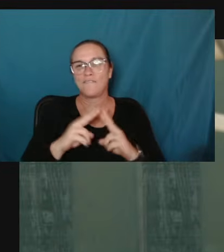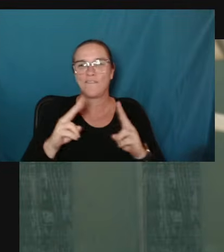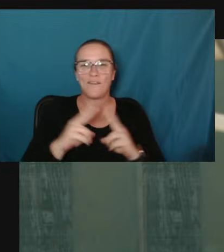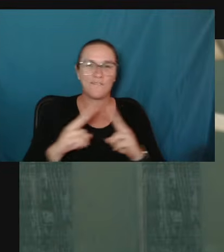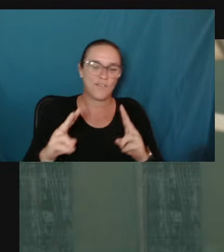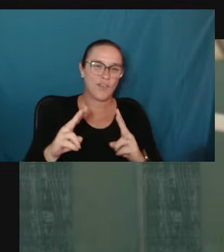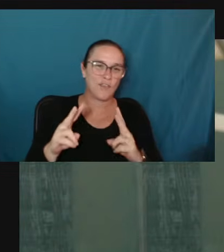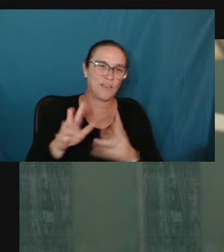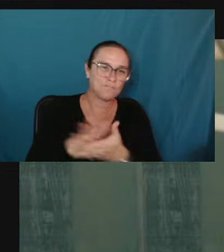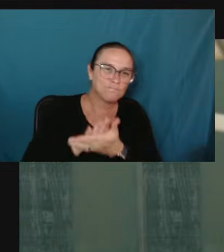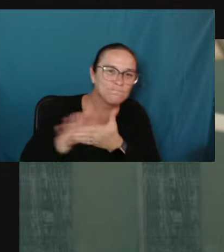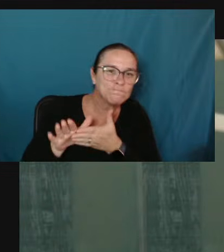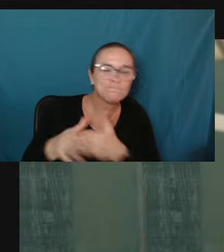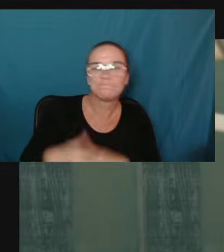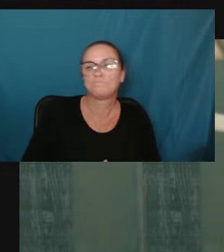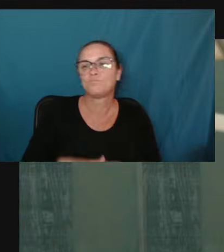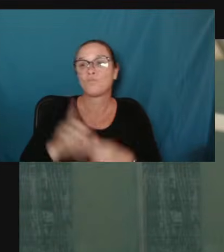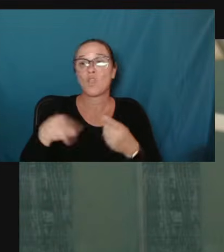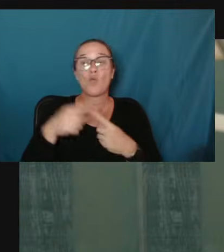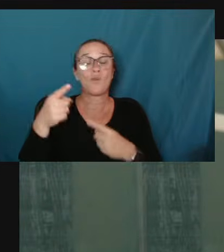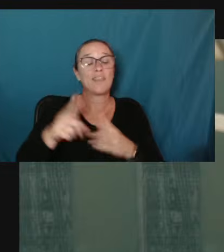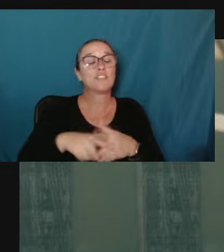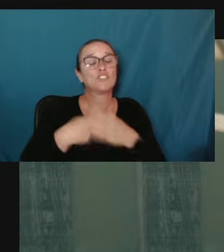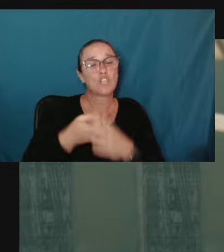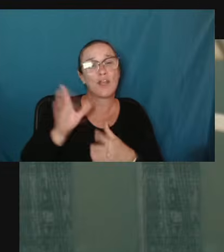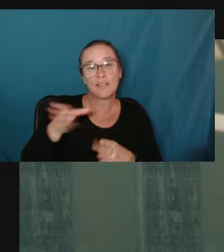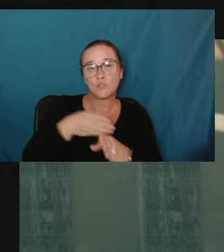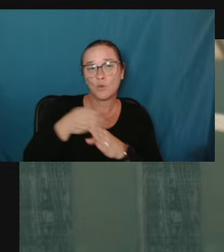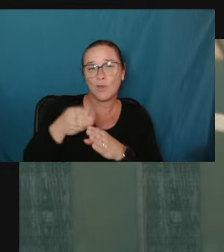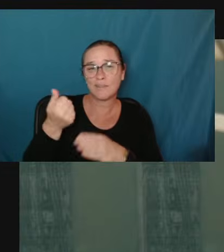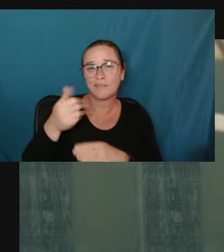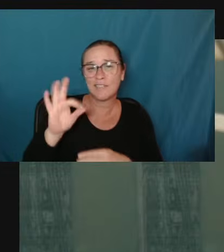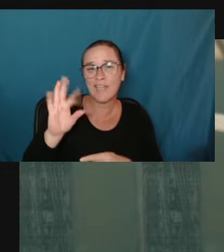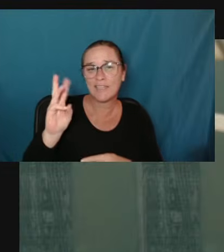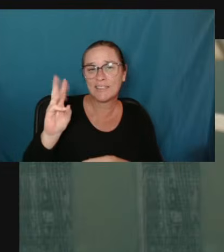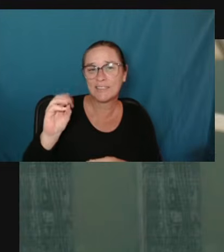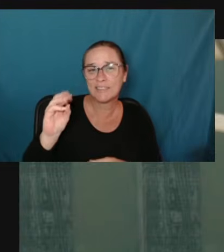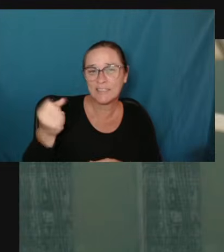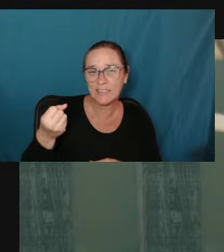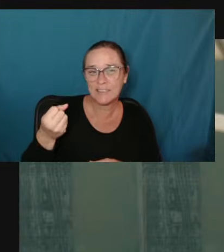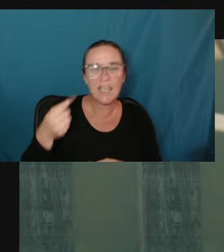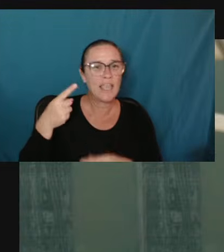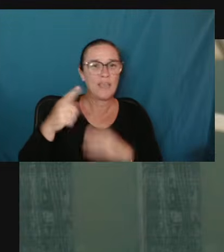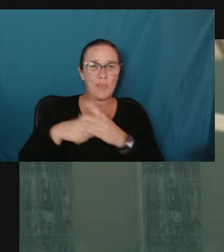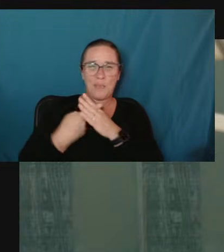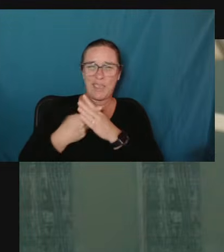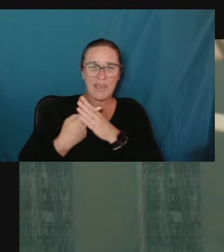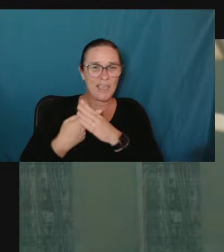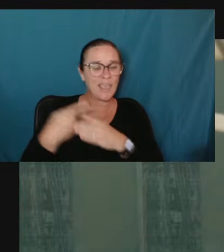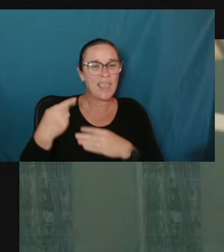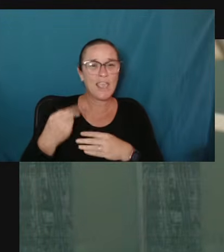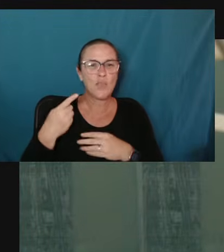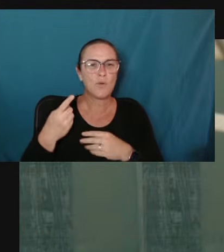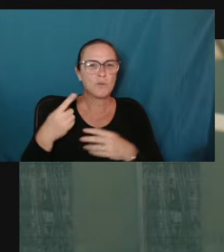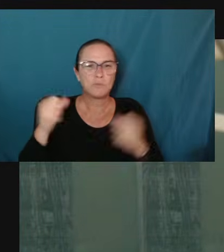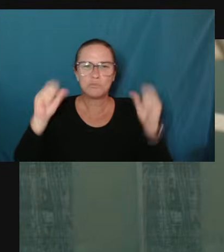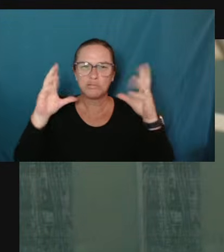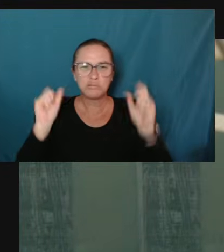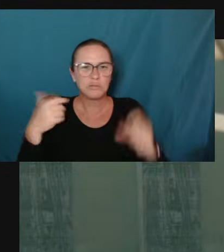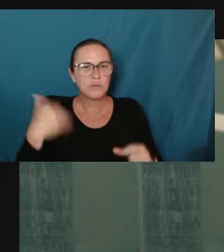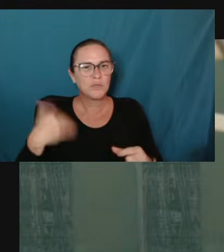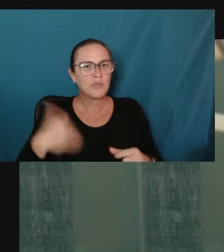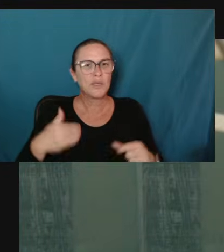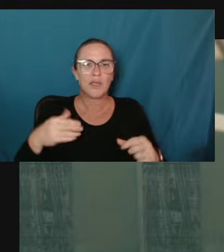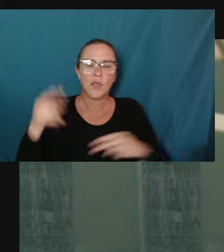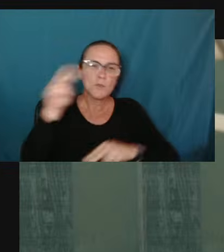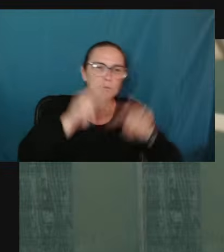see, when he started his career in the 60s, from the very beginning, he was incredibly observant, very